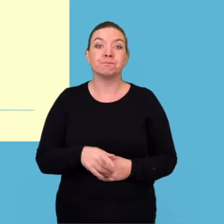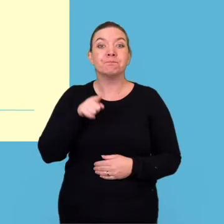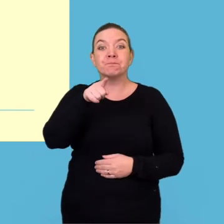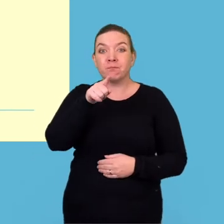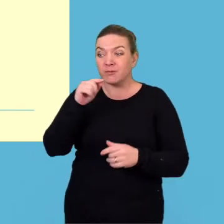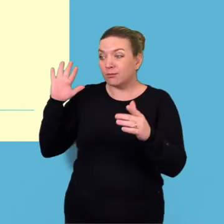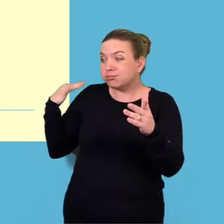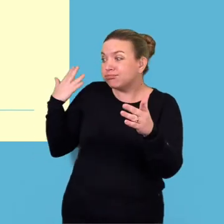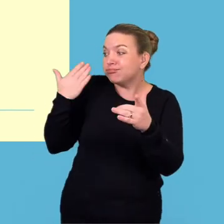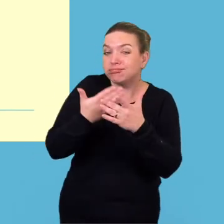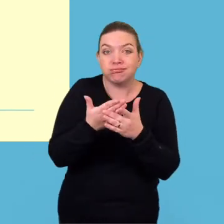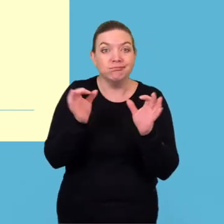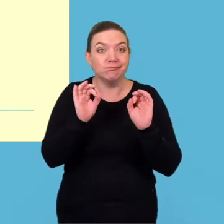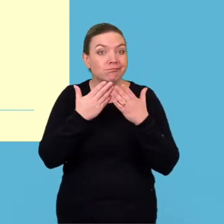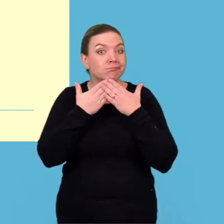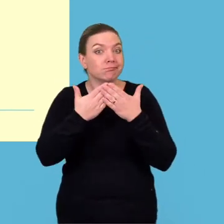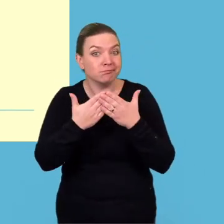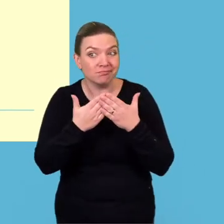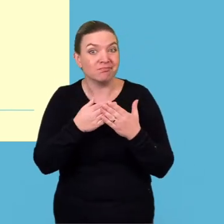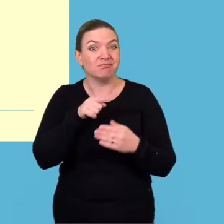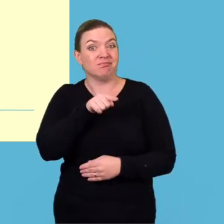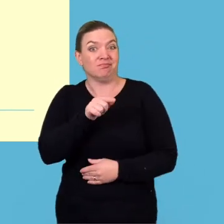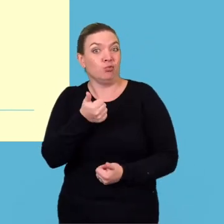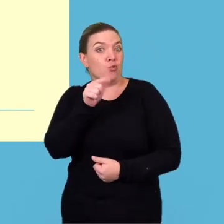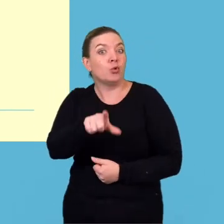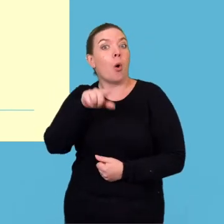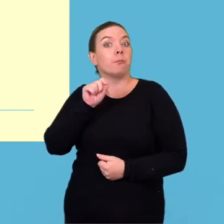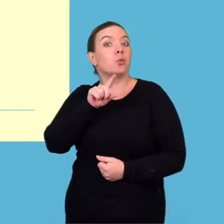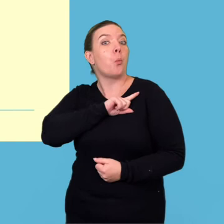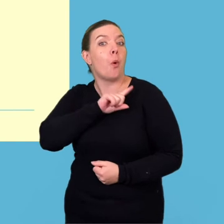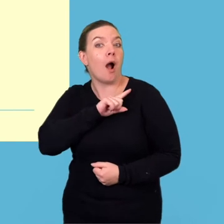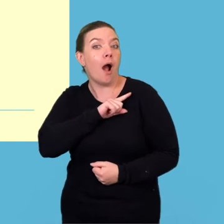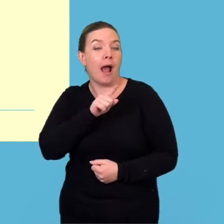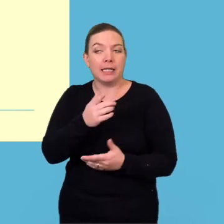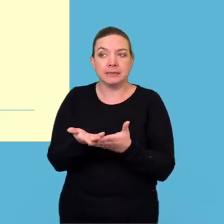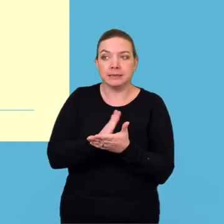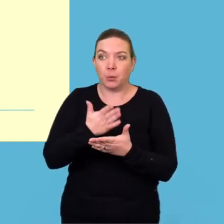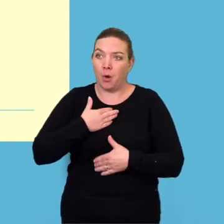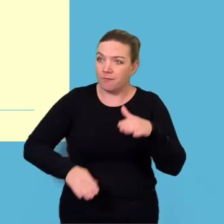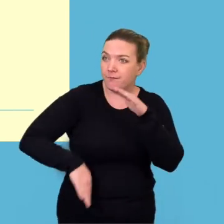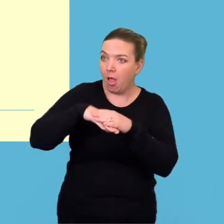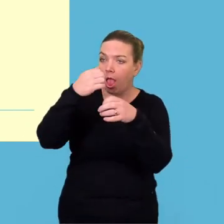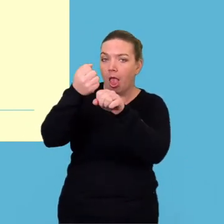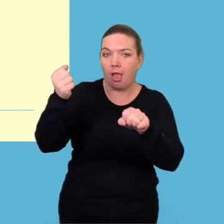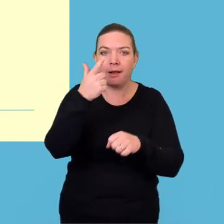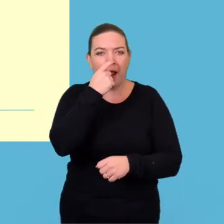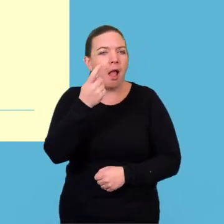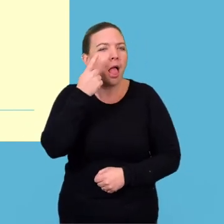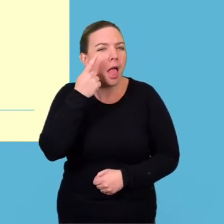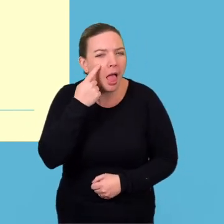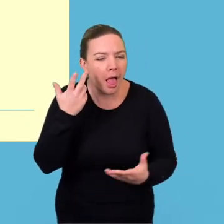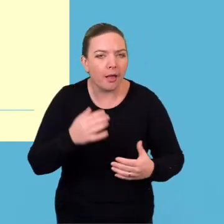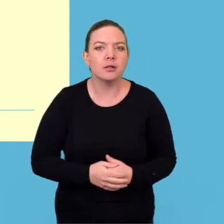returning to study after a break and aren't sure whether you'd actually like to do a full degree. Although if you do finish the Cert HE and then decide